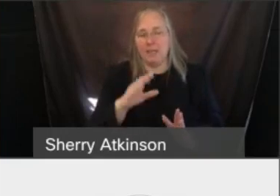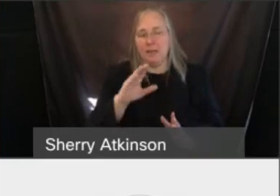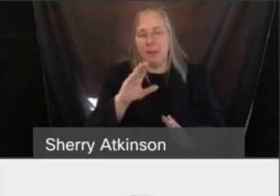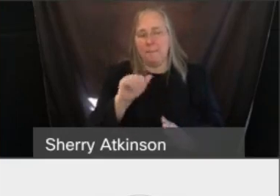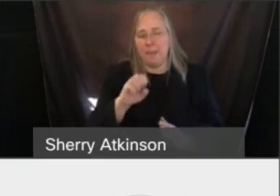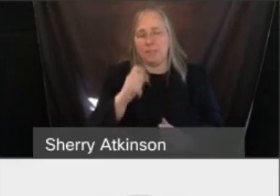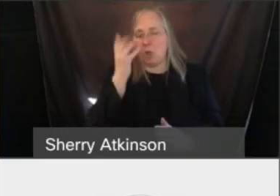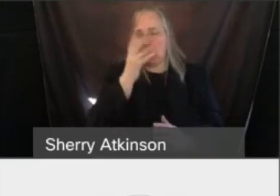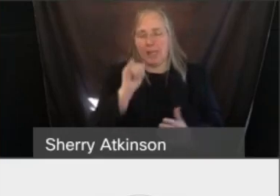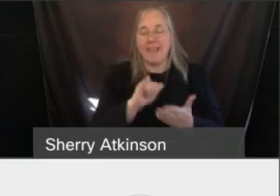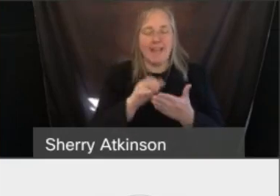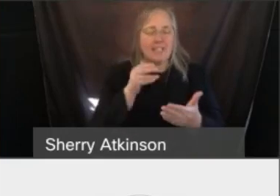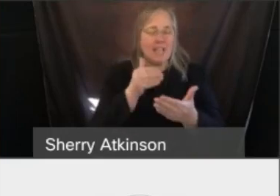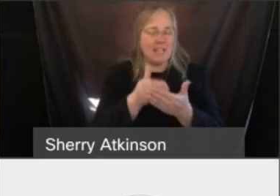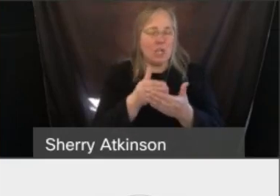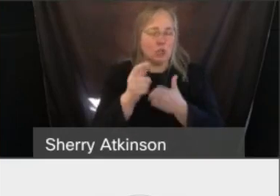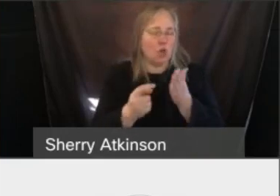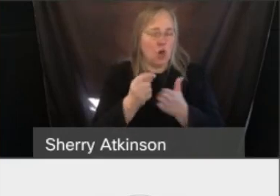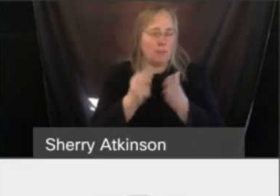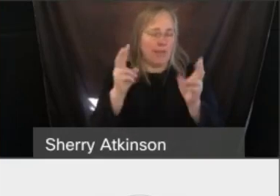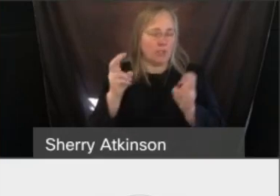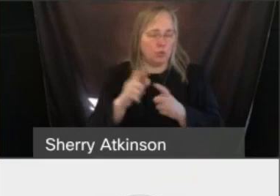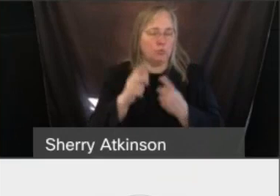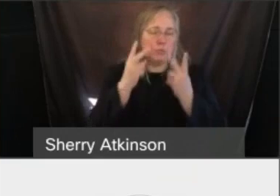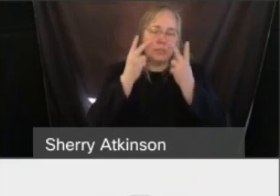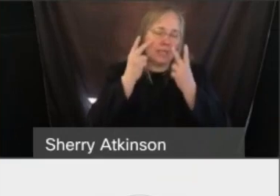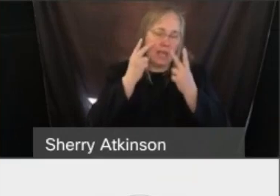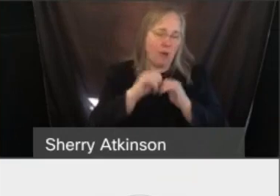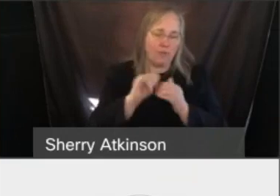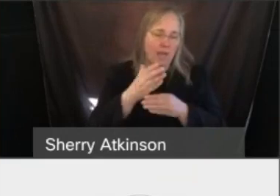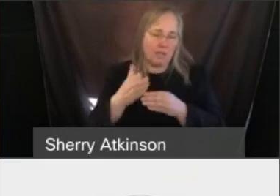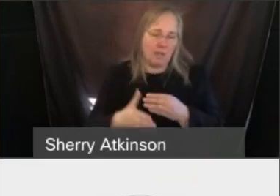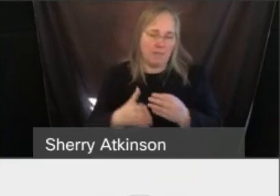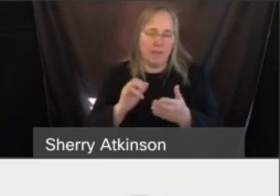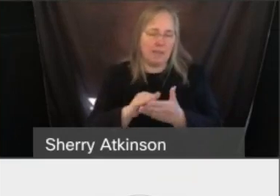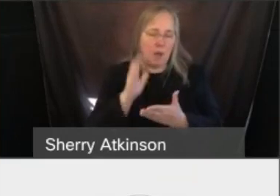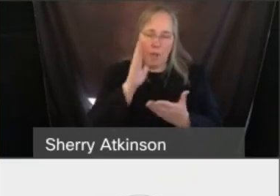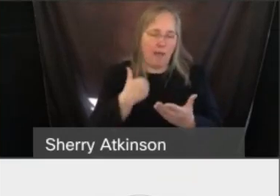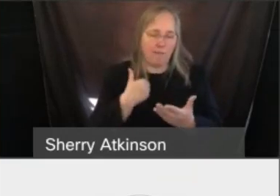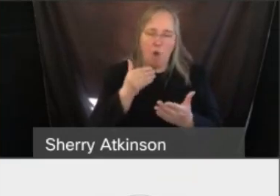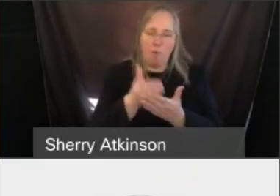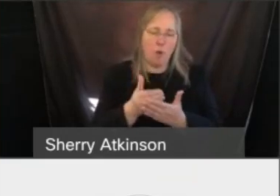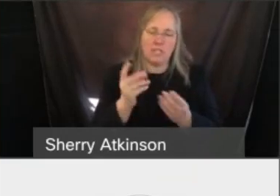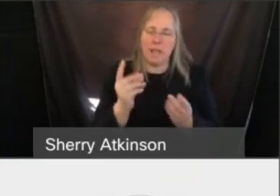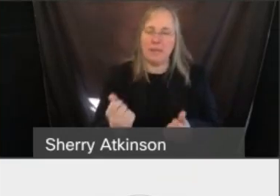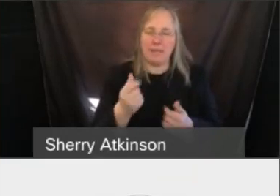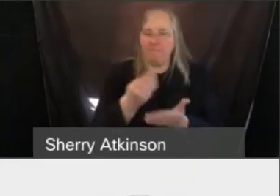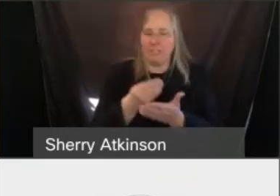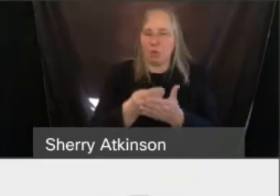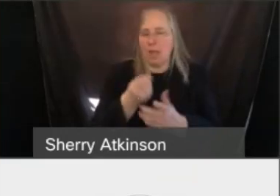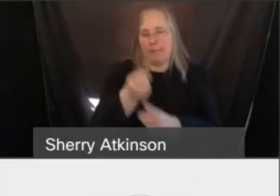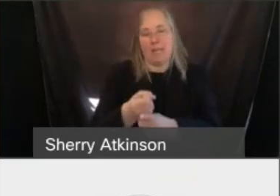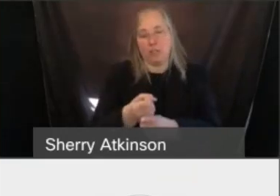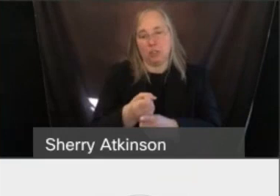near-term issue to deal with, how that shakes out, and it'll have almost immediate fiscal